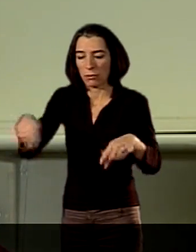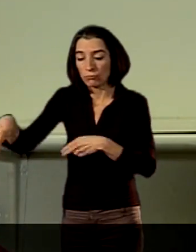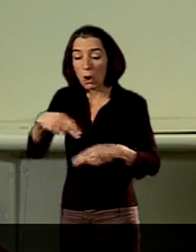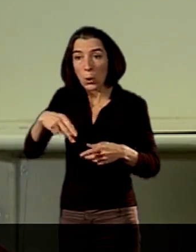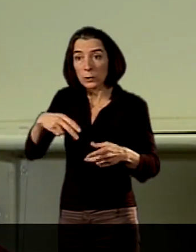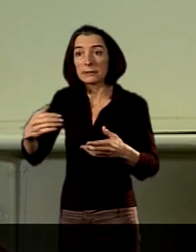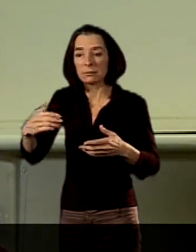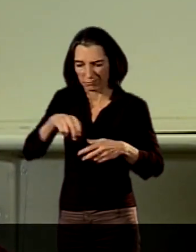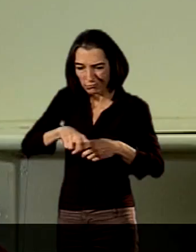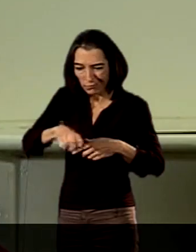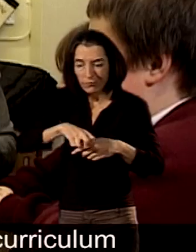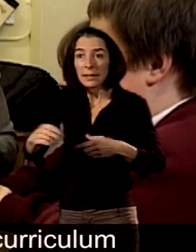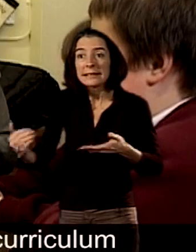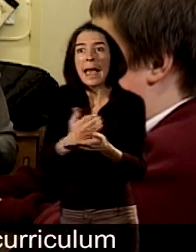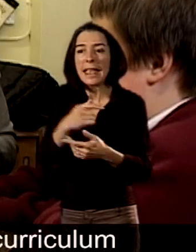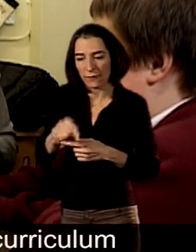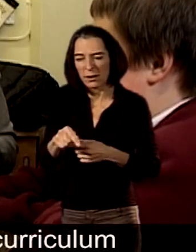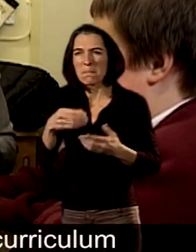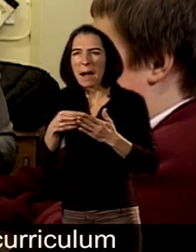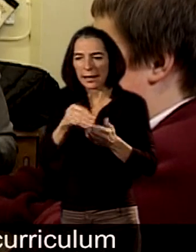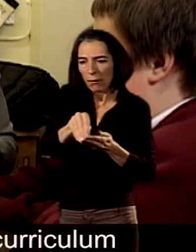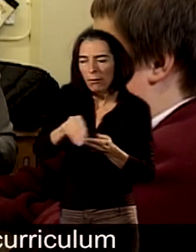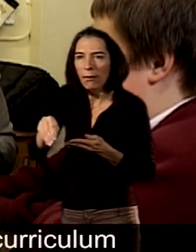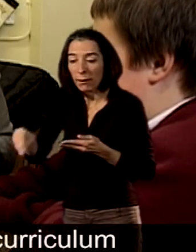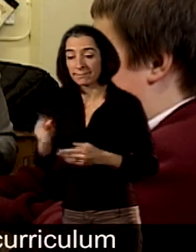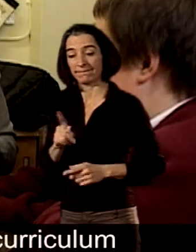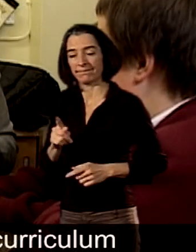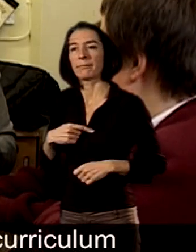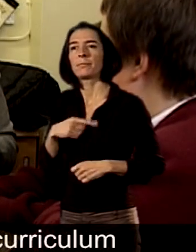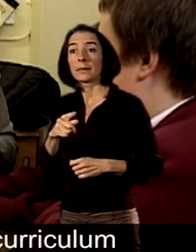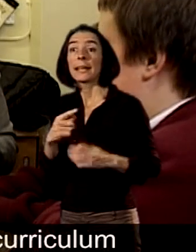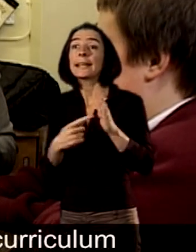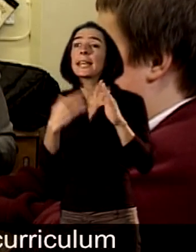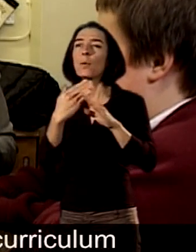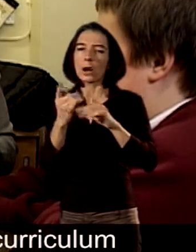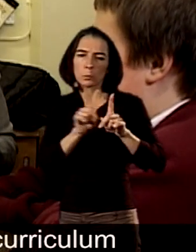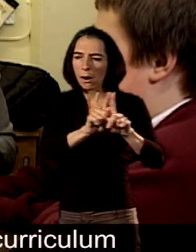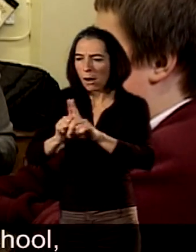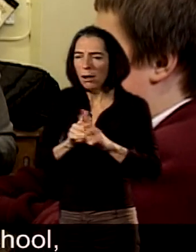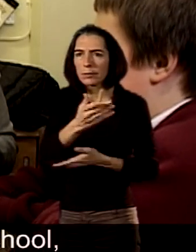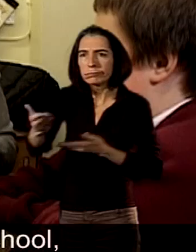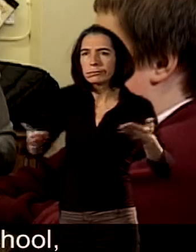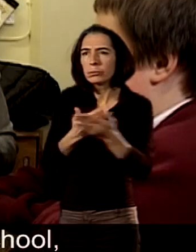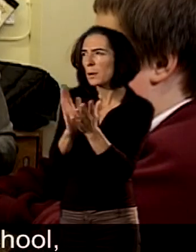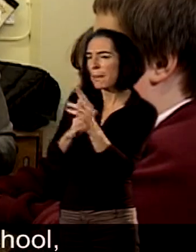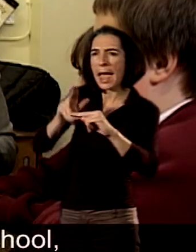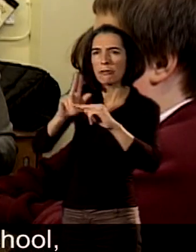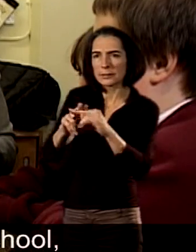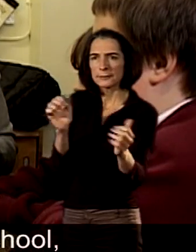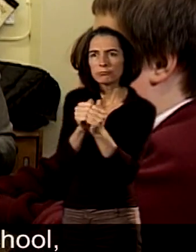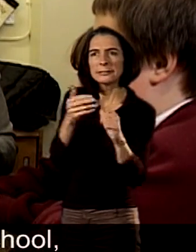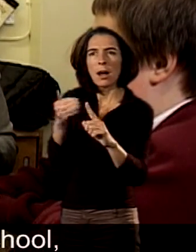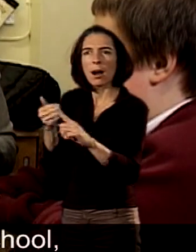safety, shopping, money. Key workers discuss the life skills curriculum and agree targets with students and parents at review meetings.